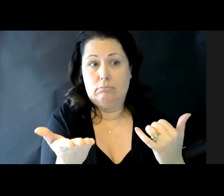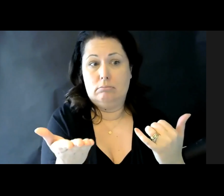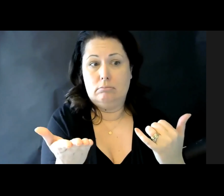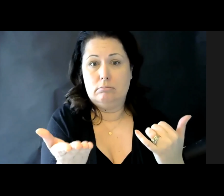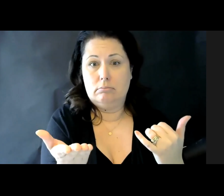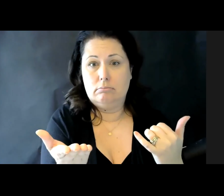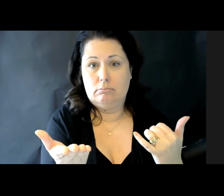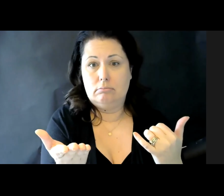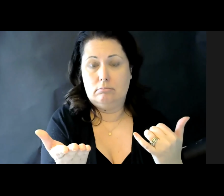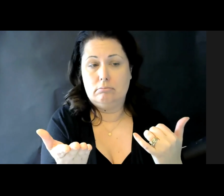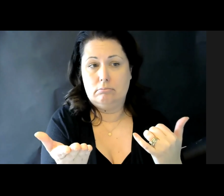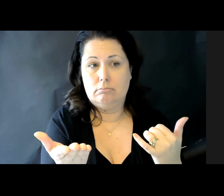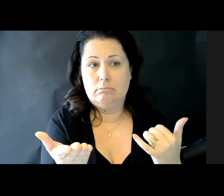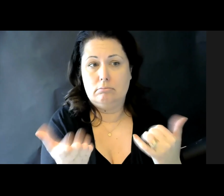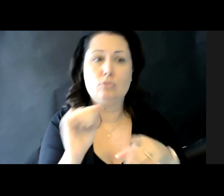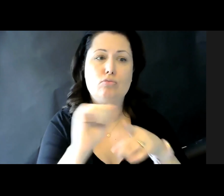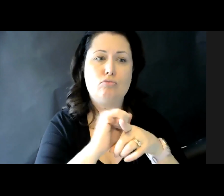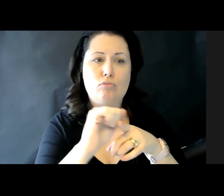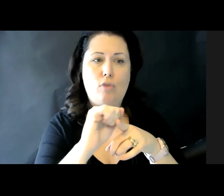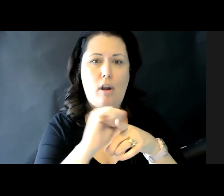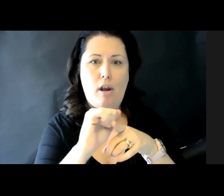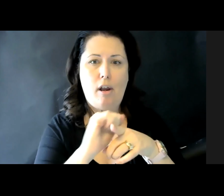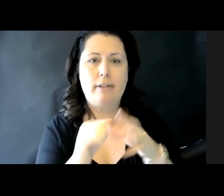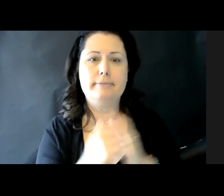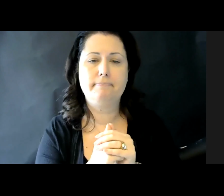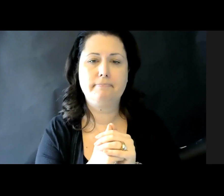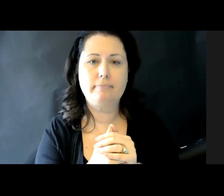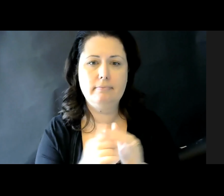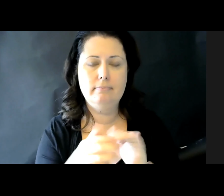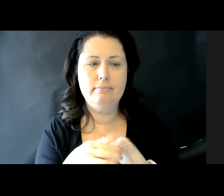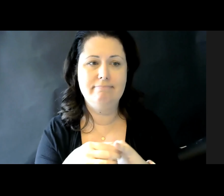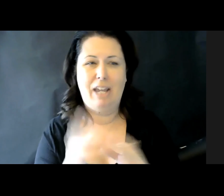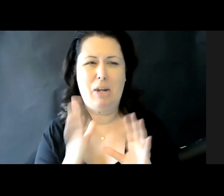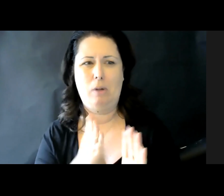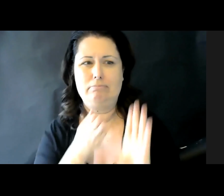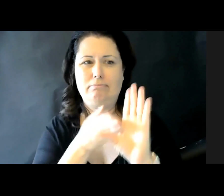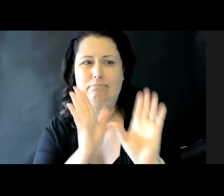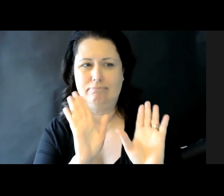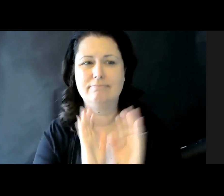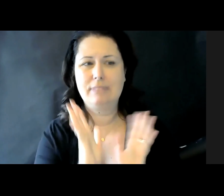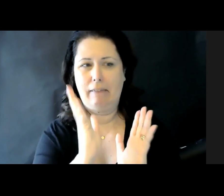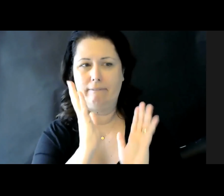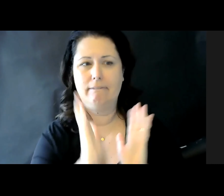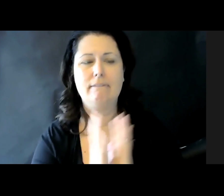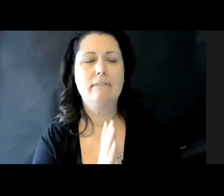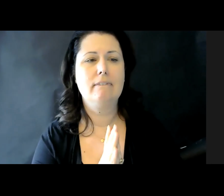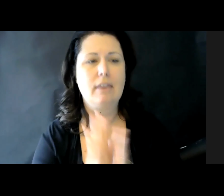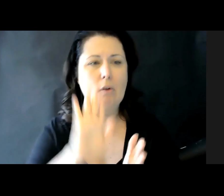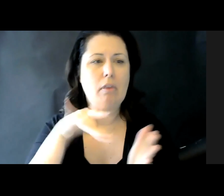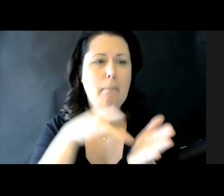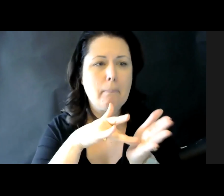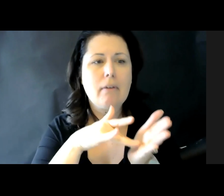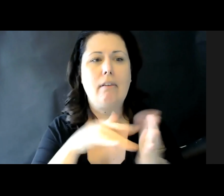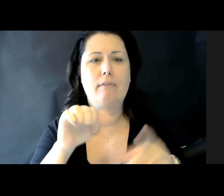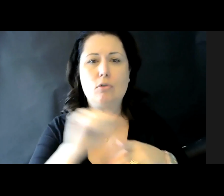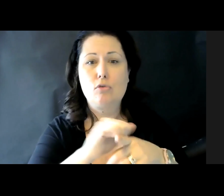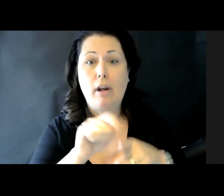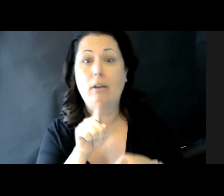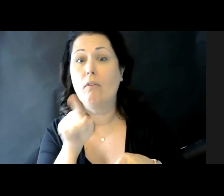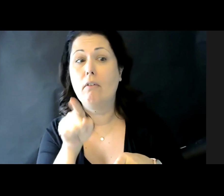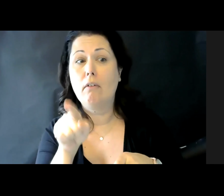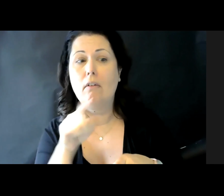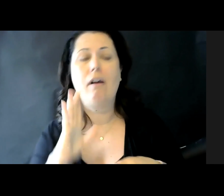And as far as, I don't want to disturb them too much, but they are in the middle of one. Back here, this